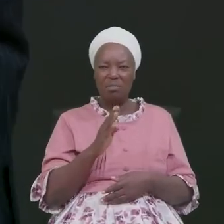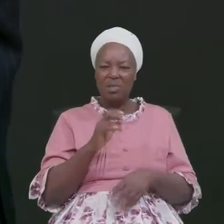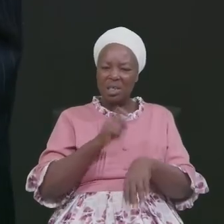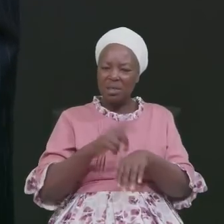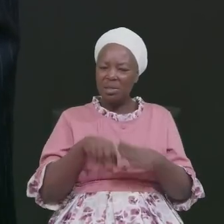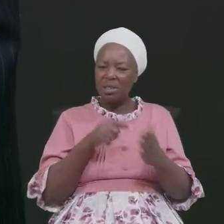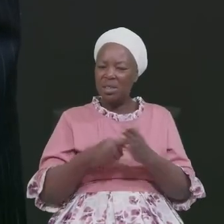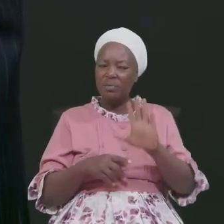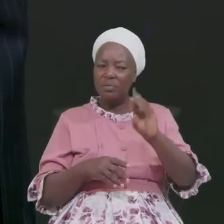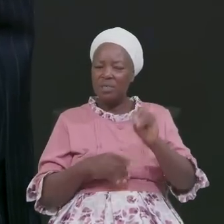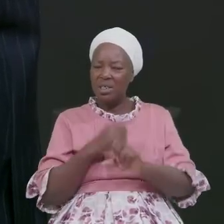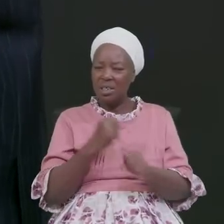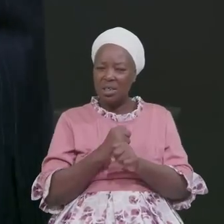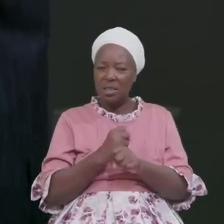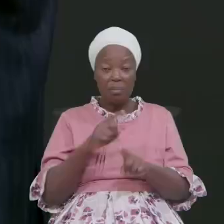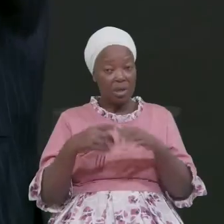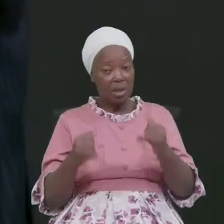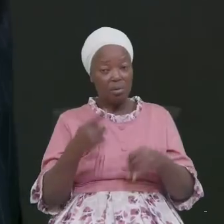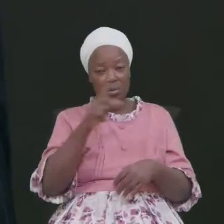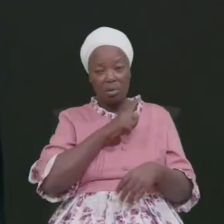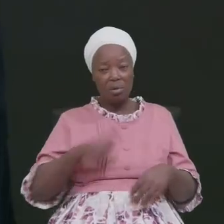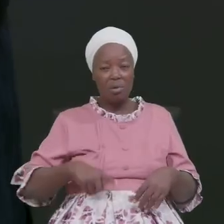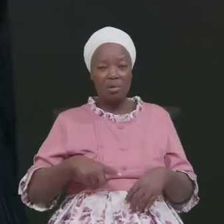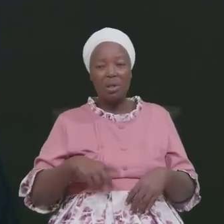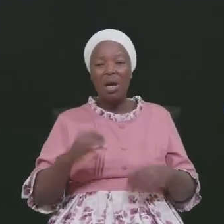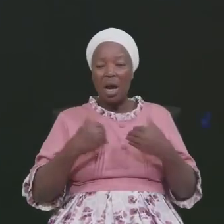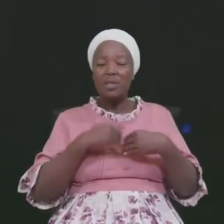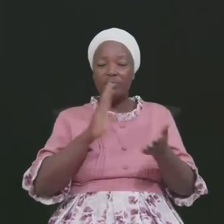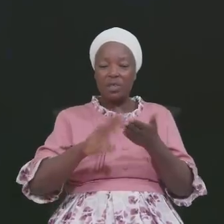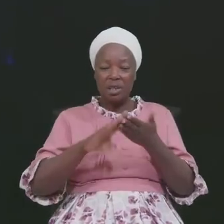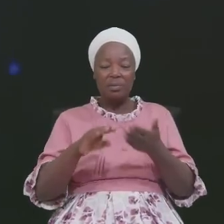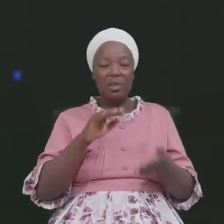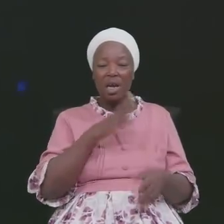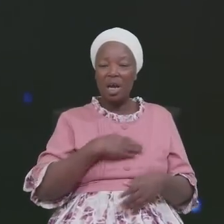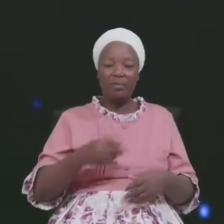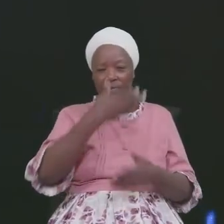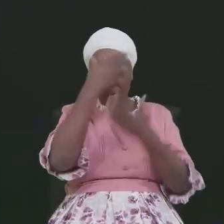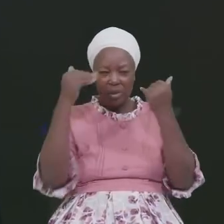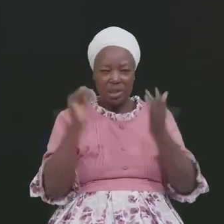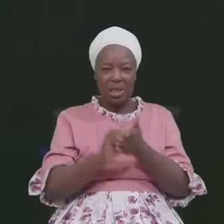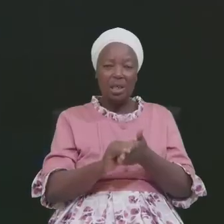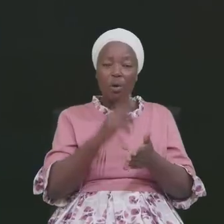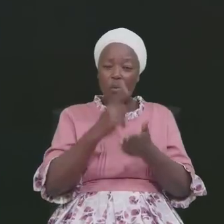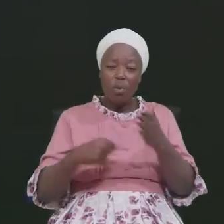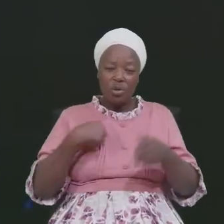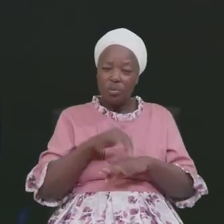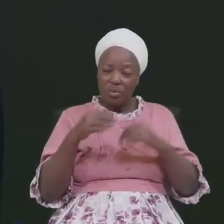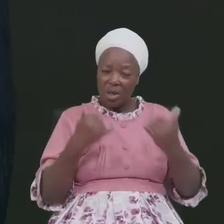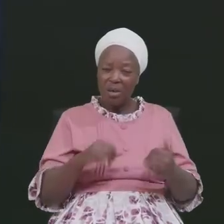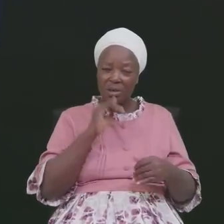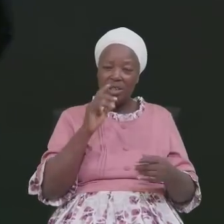has forgiven that and forgotten that. What we need to do now is not to mismanage